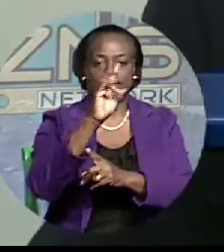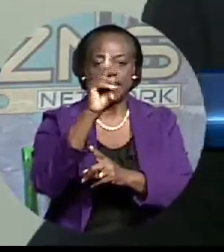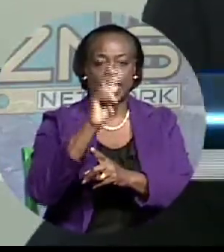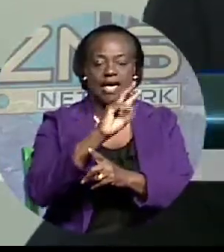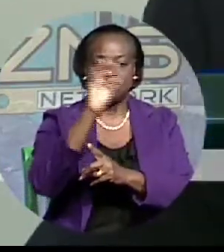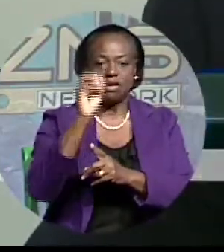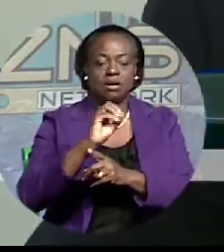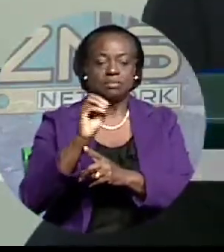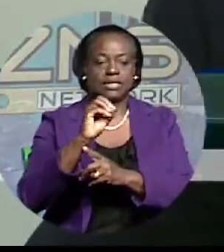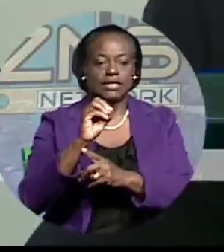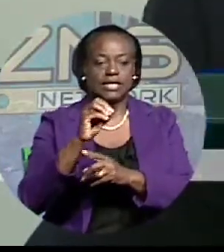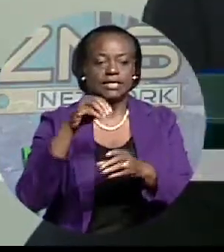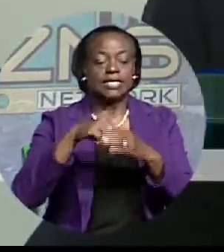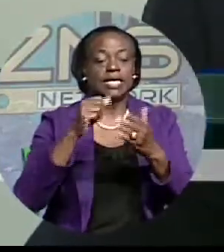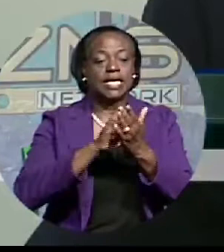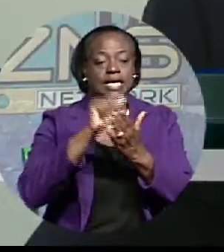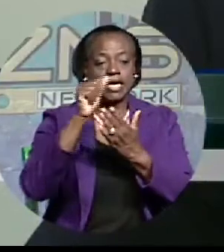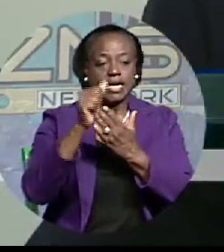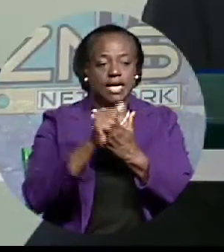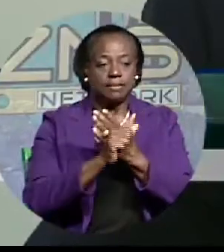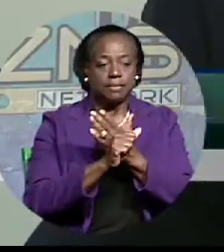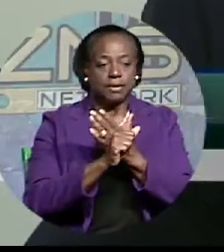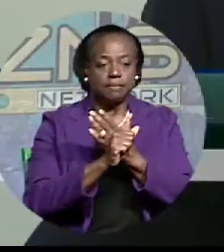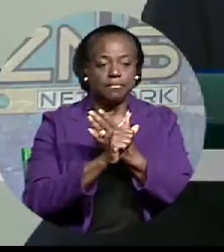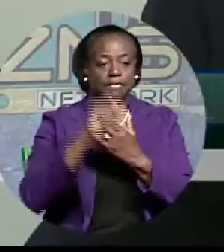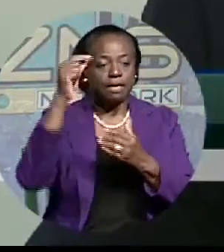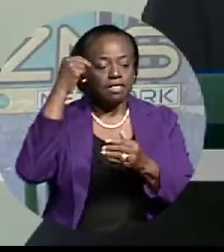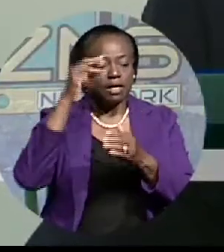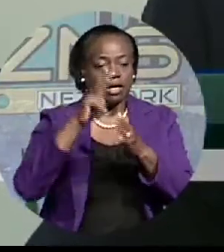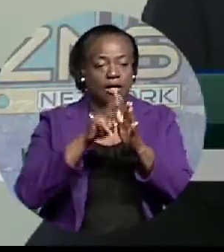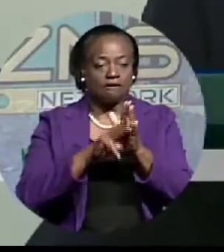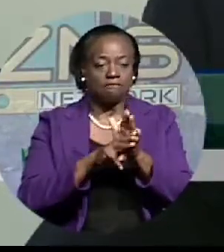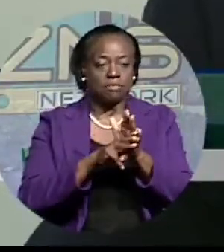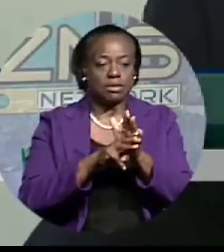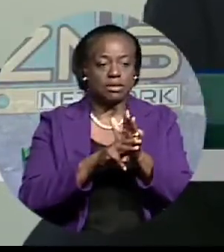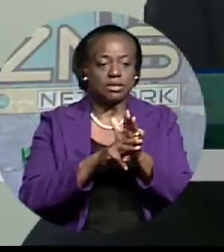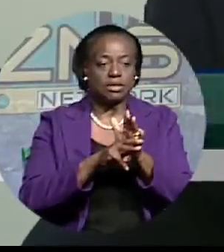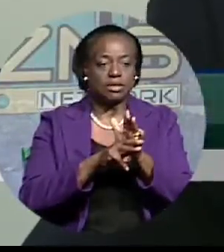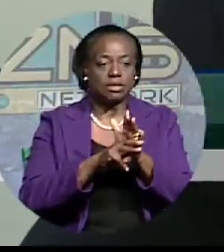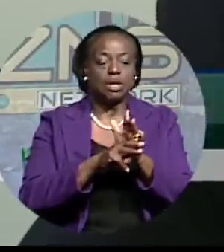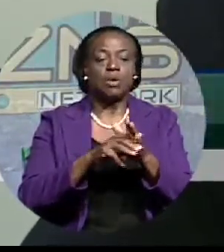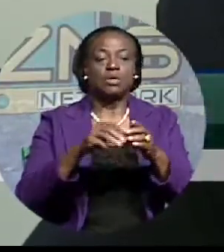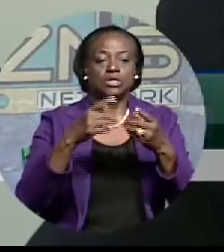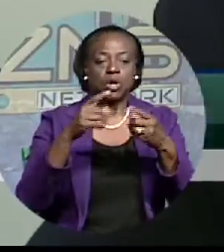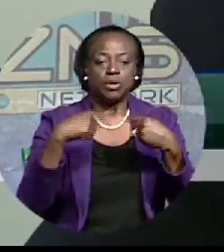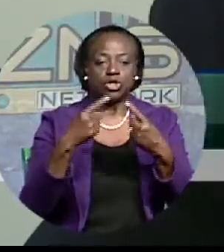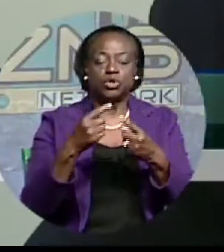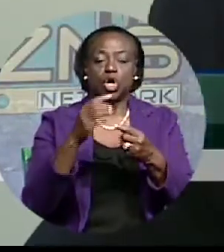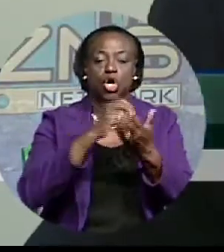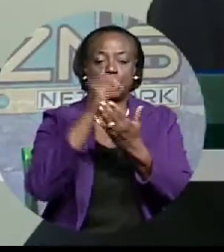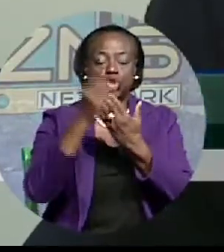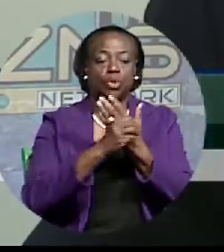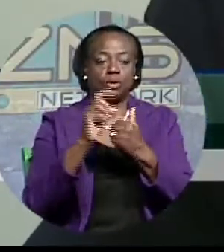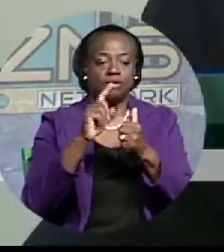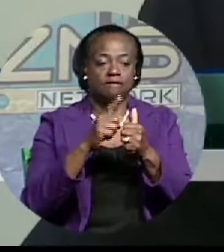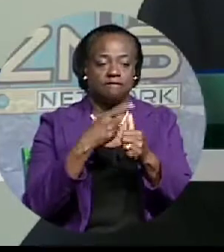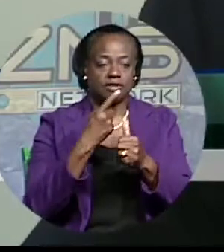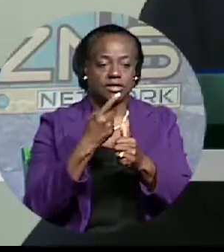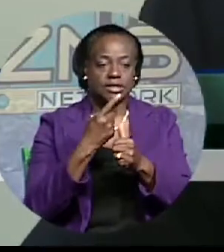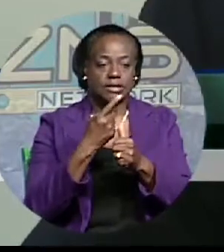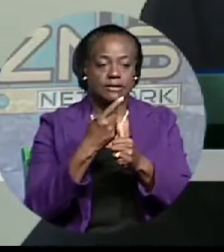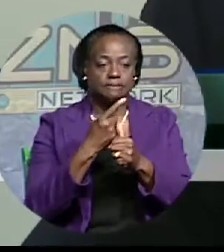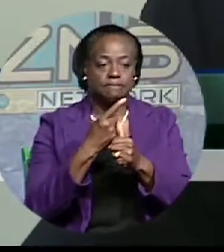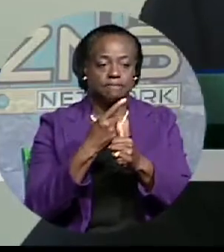Mr. Sherwin and I were here, the government at that point was contemplating introduction on October 1. We felt that that was going to be an